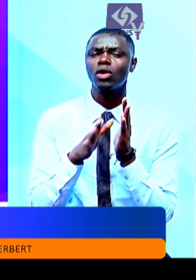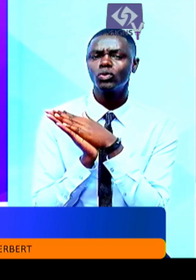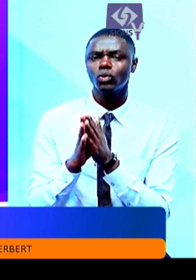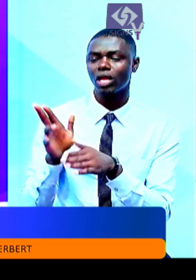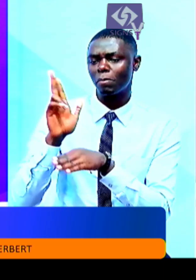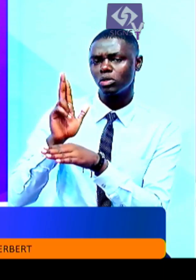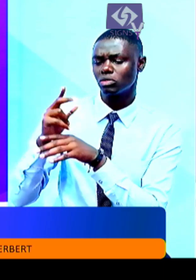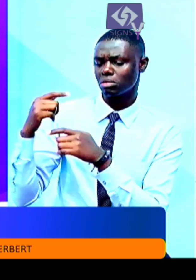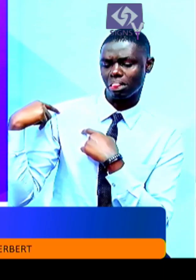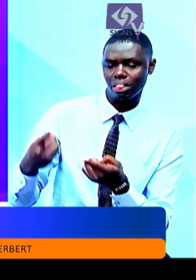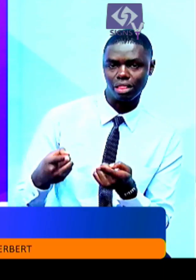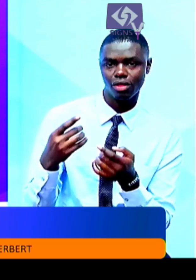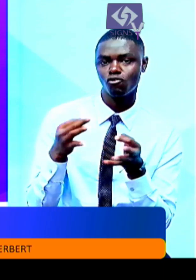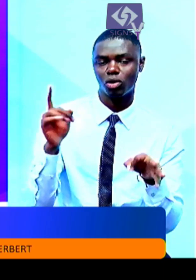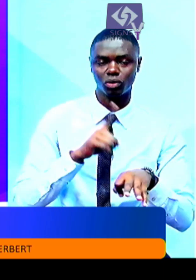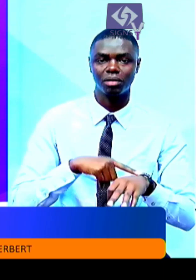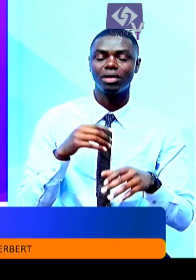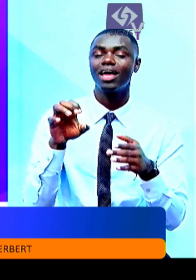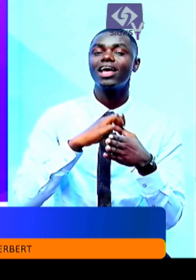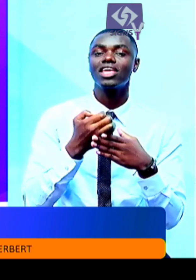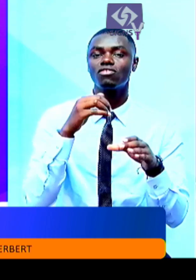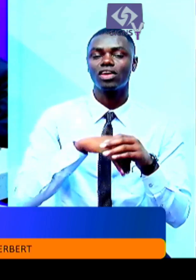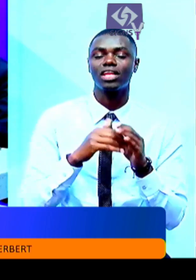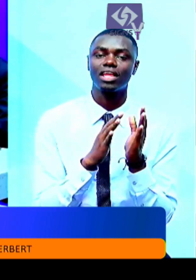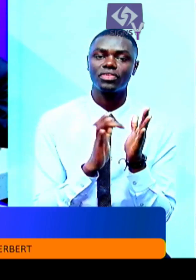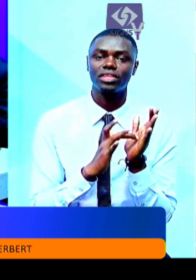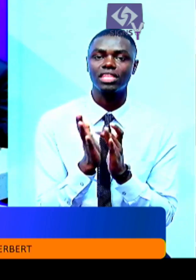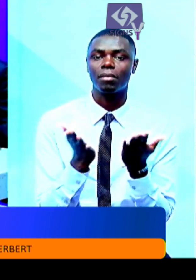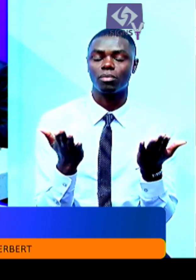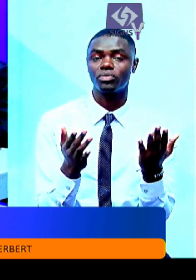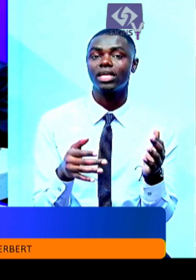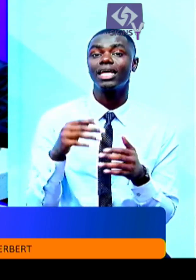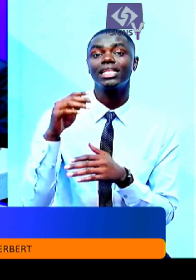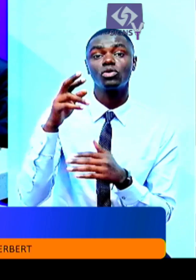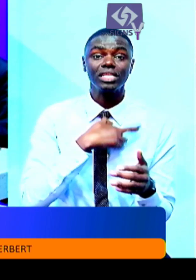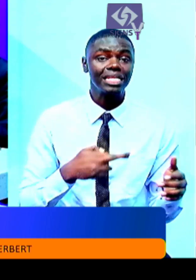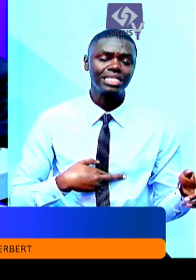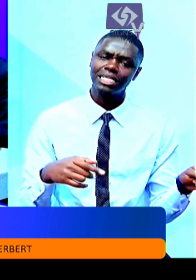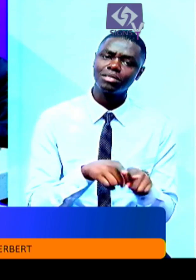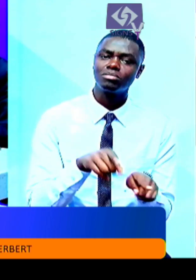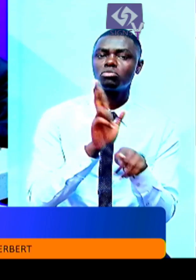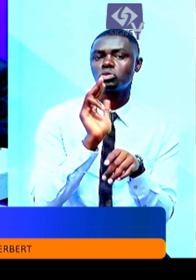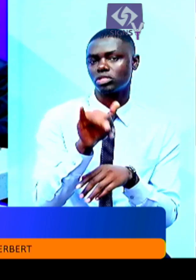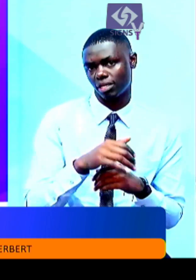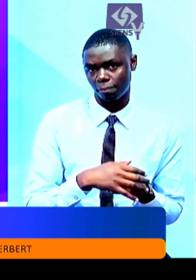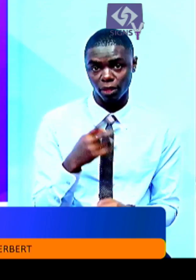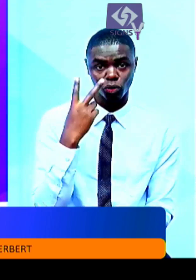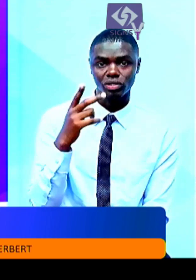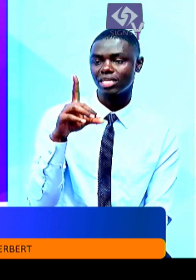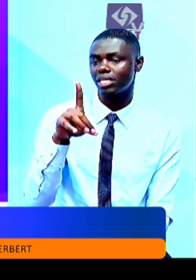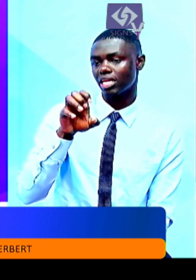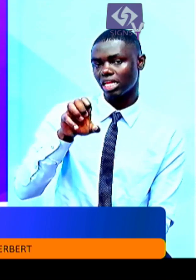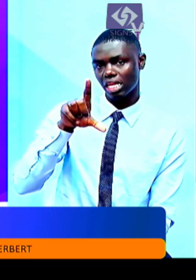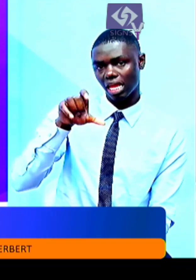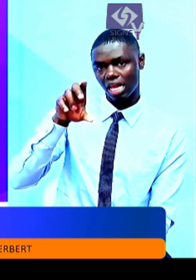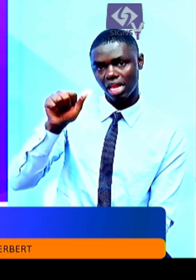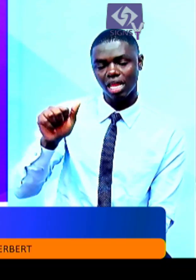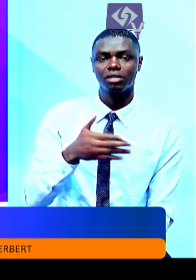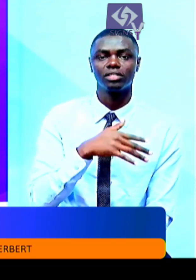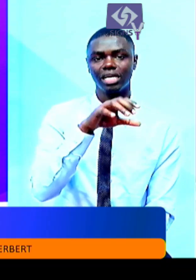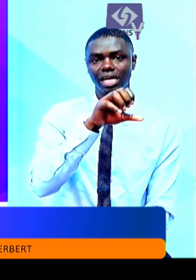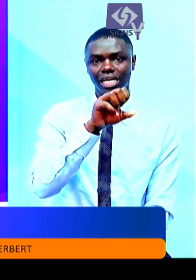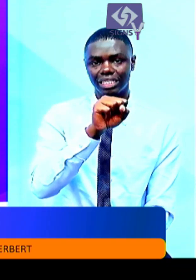for long, even in the Bible, And it's easy to sell. religiously also. Yeah. You see Delilah, Samson, you